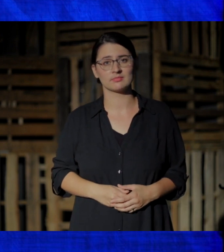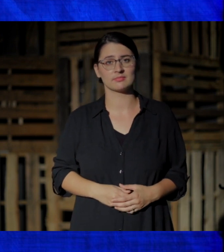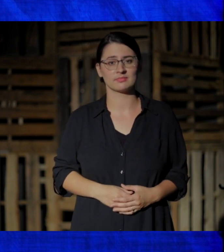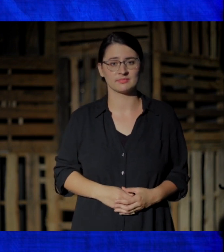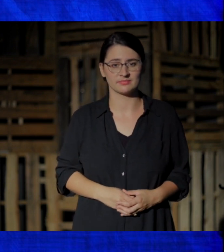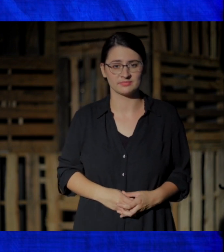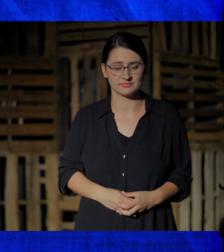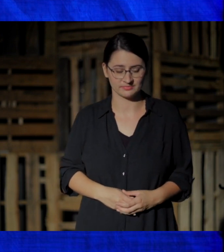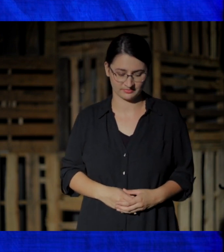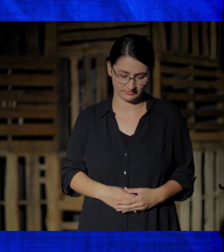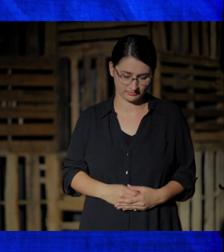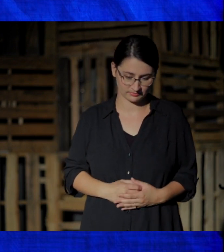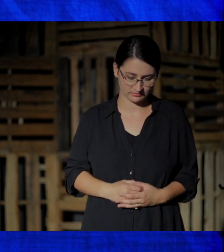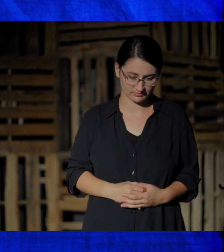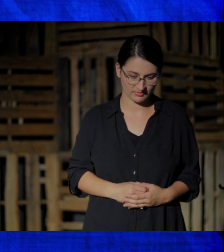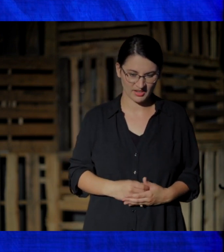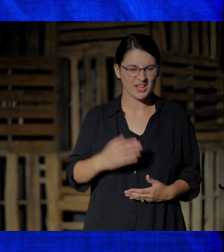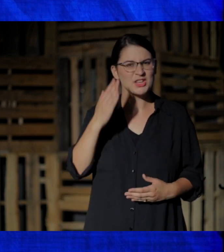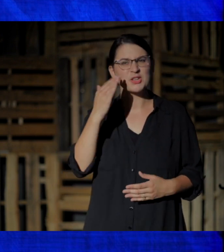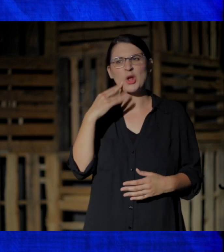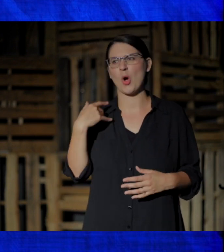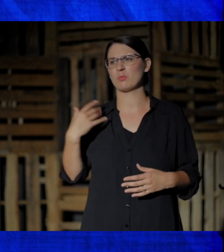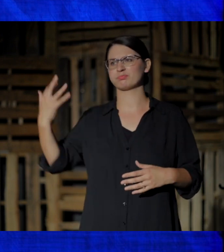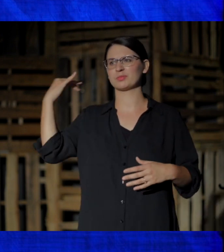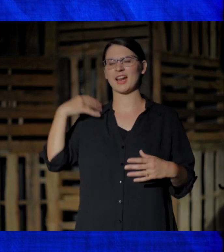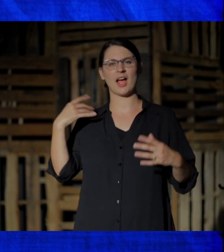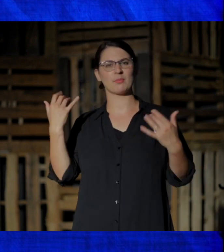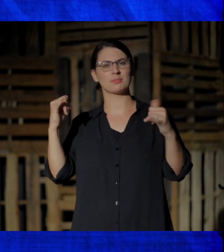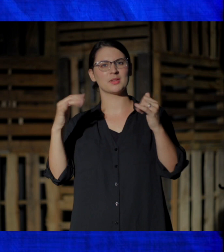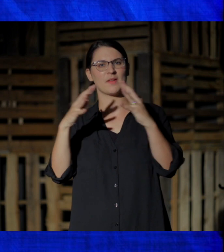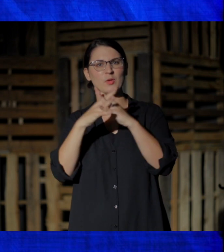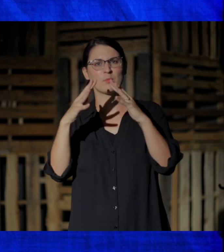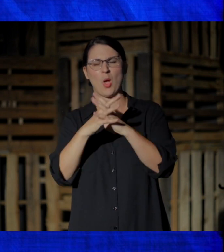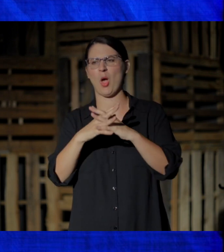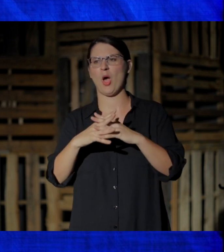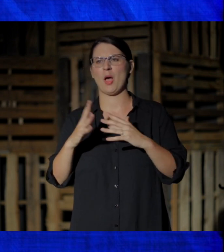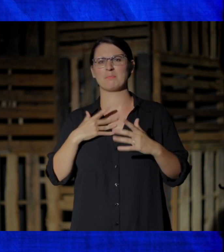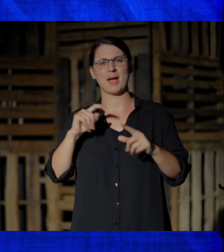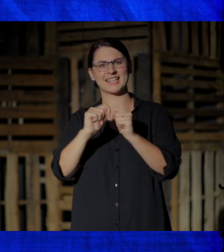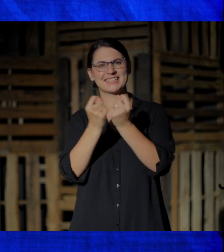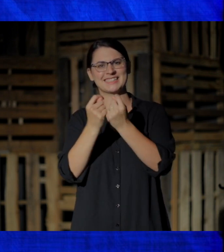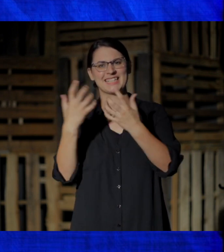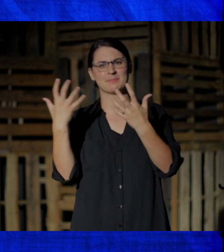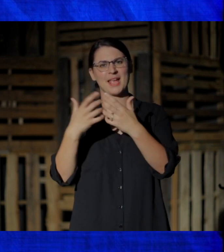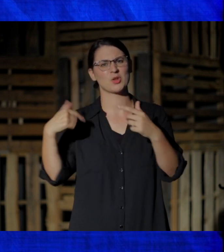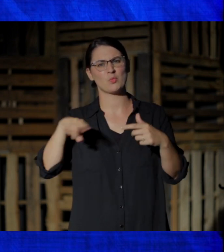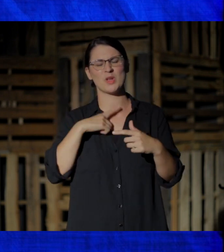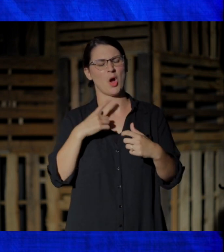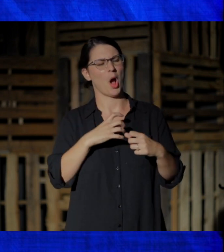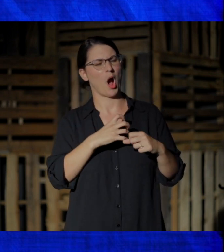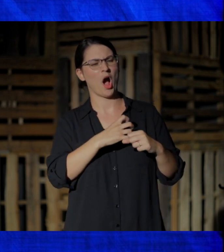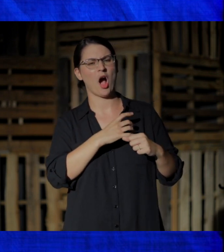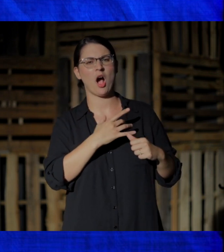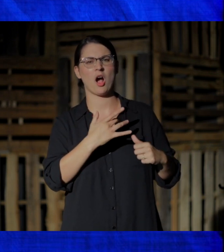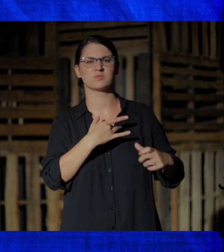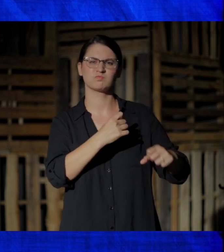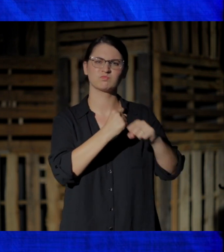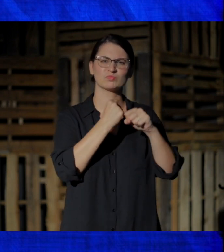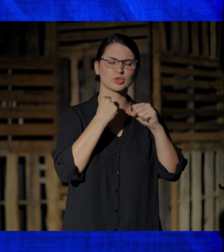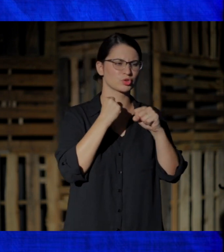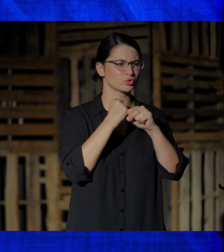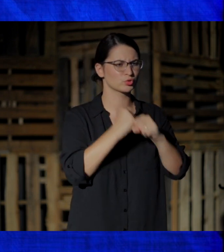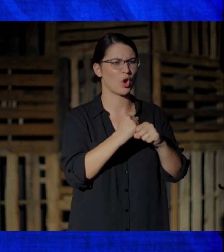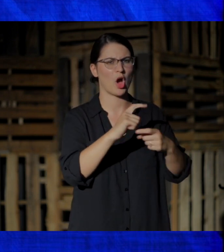We had a bond from playing a sport together. If I can have a bond and a sense of unity with guys that were trying to accomplish a